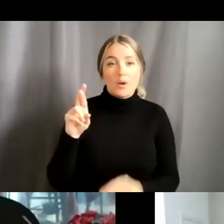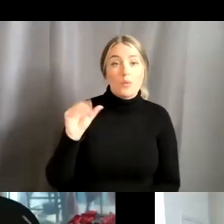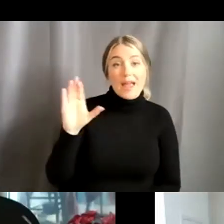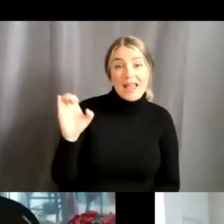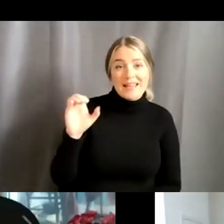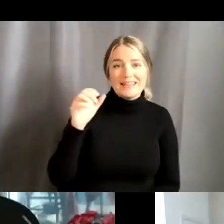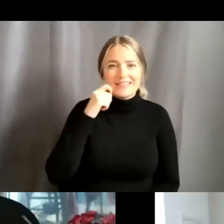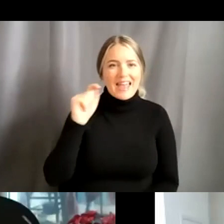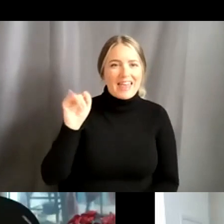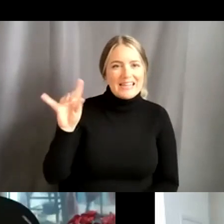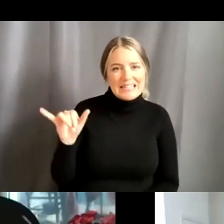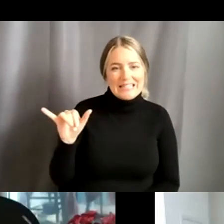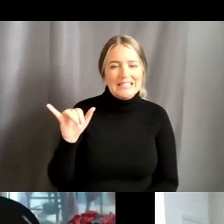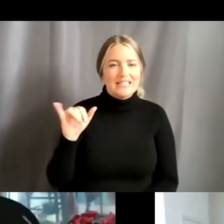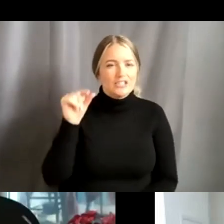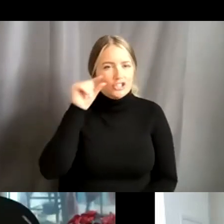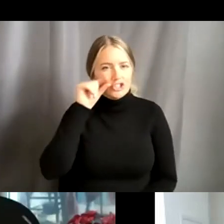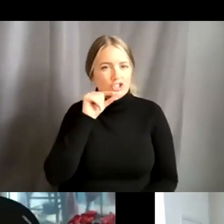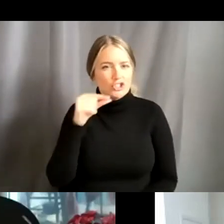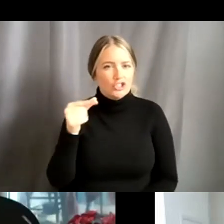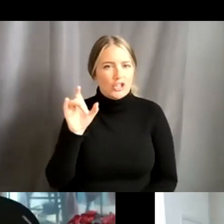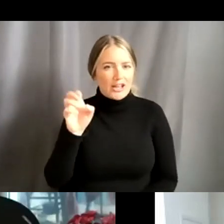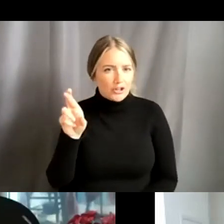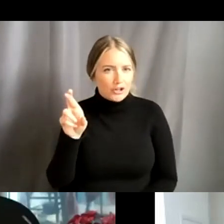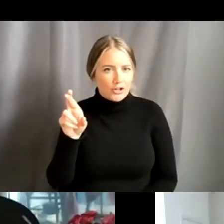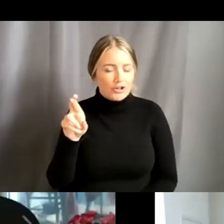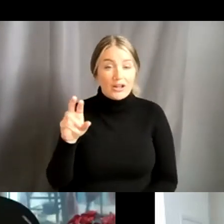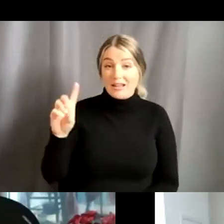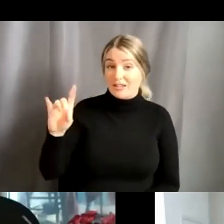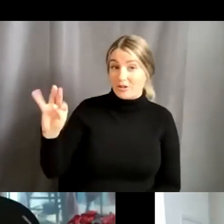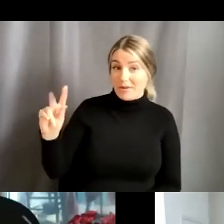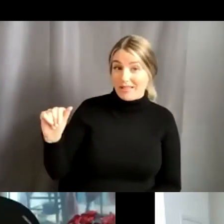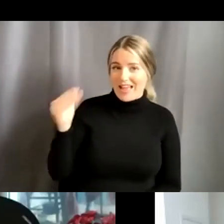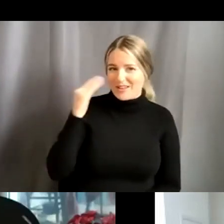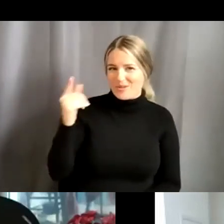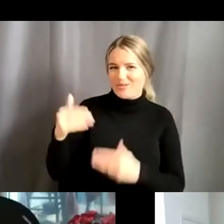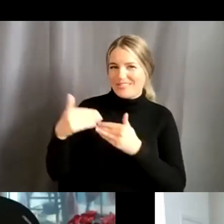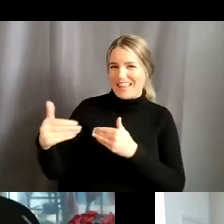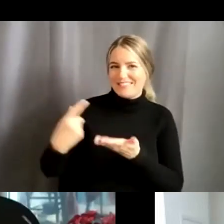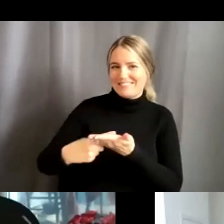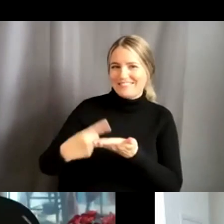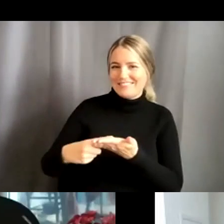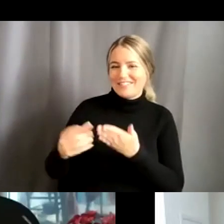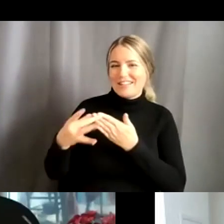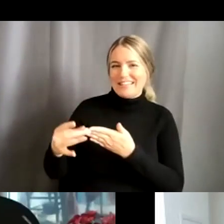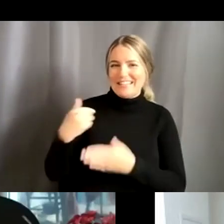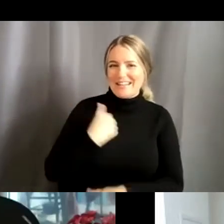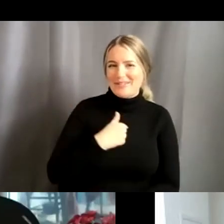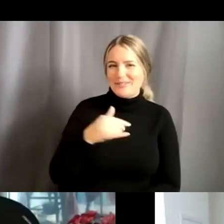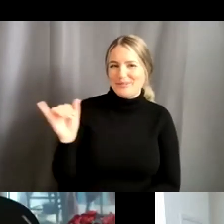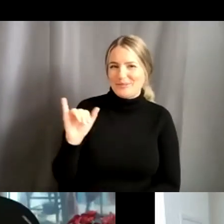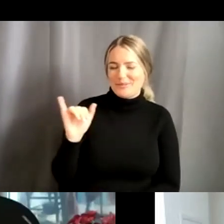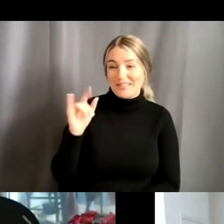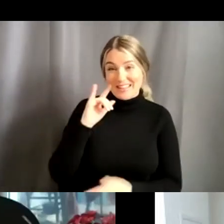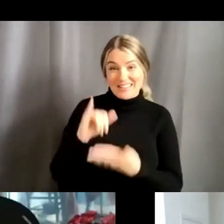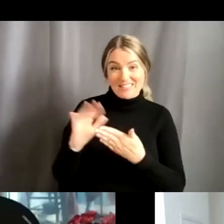ethnicity, gender? And Jamila, I know you're going to lead us in that next discussion because I think that's all part